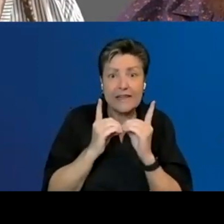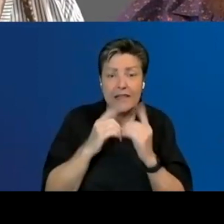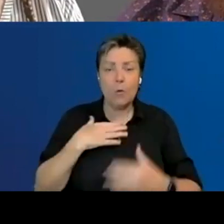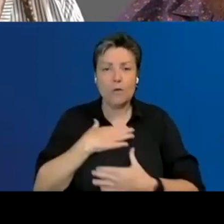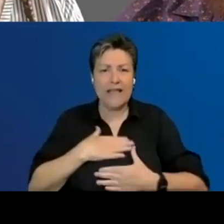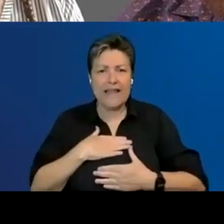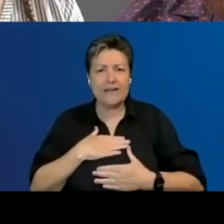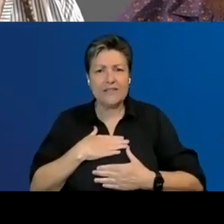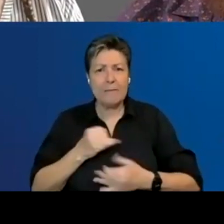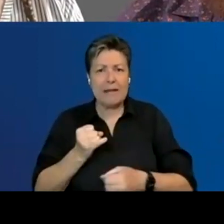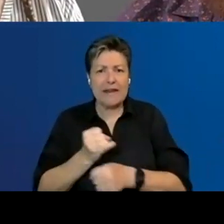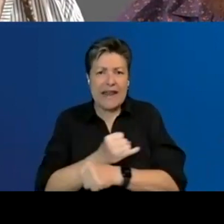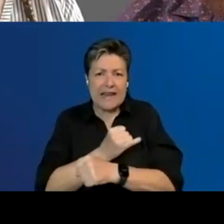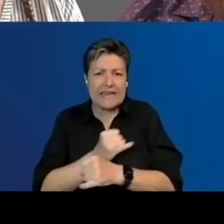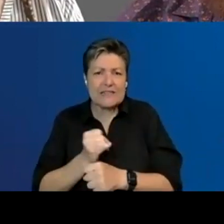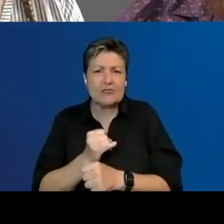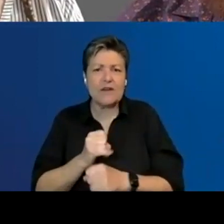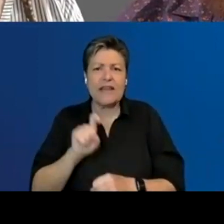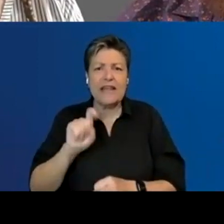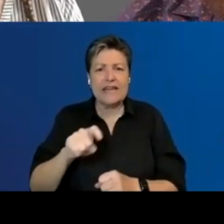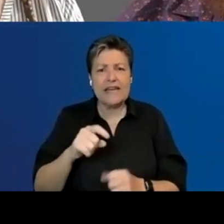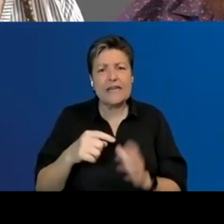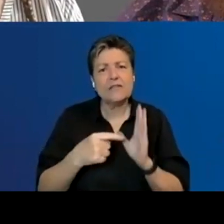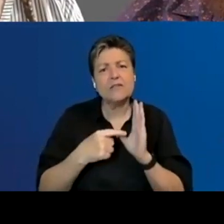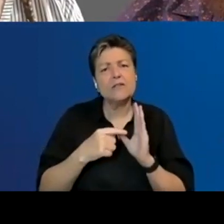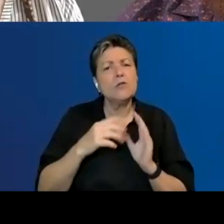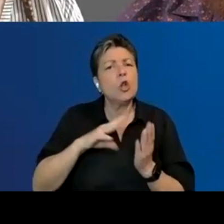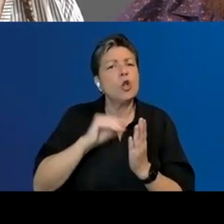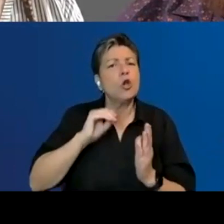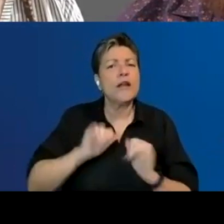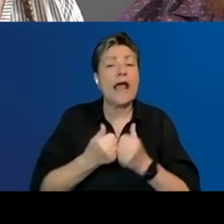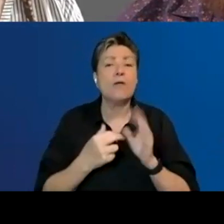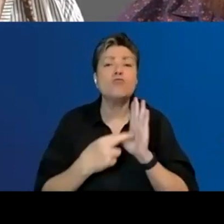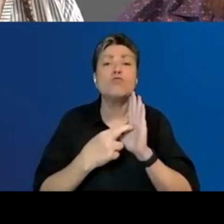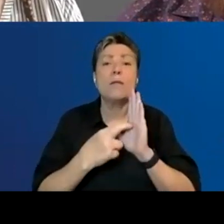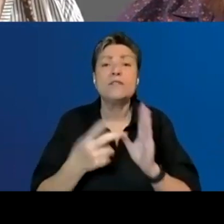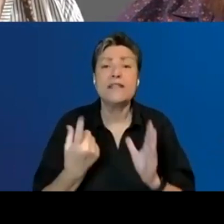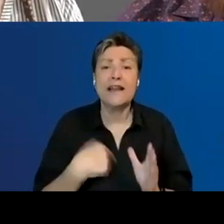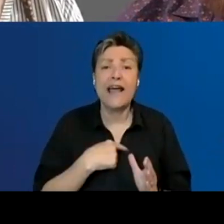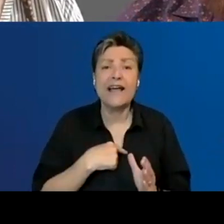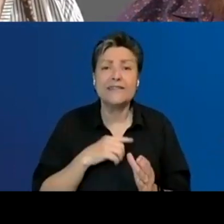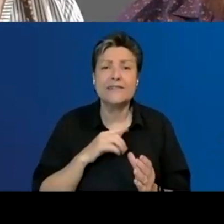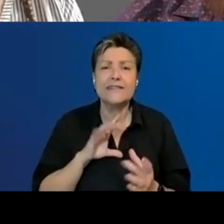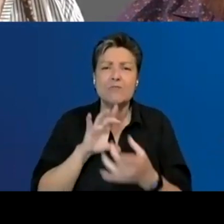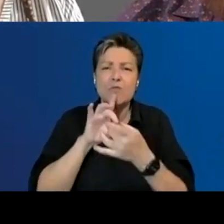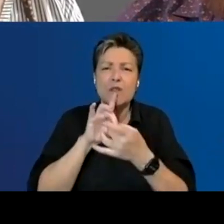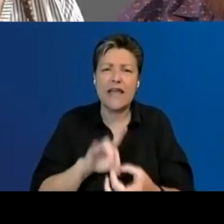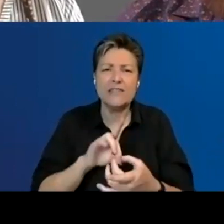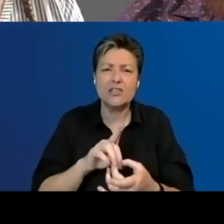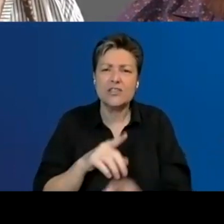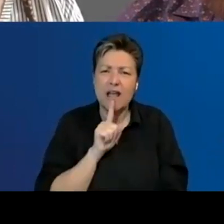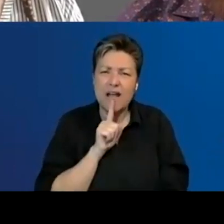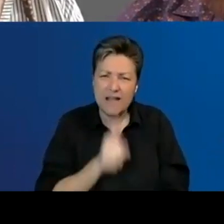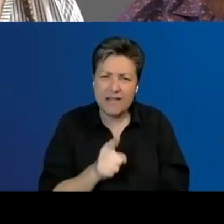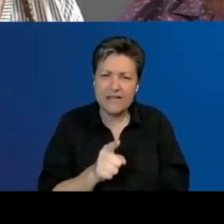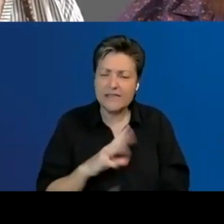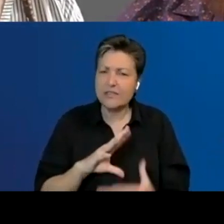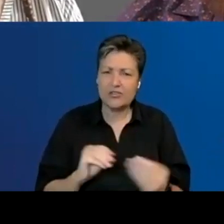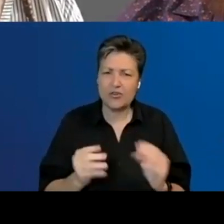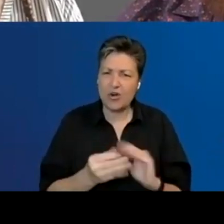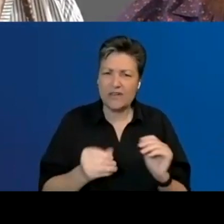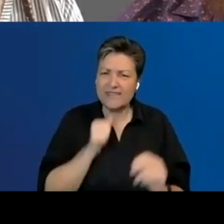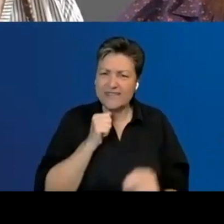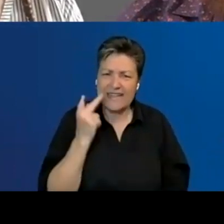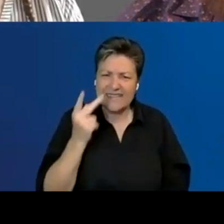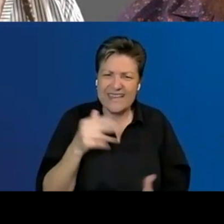needed to learn how to represent us in relationships authentically, because that was stories that I hadn't seen often. And I think that's what drew